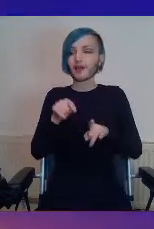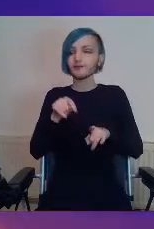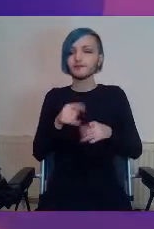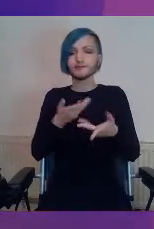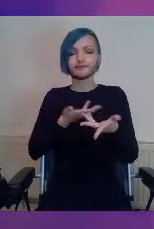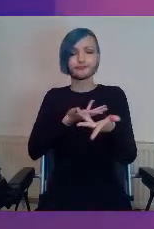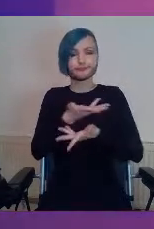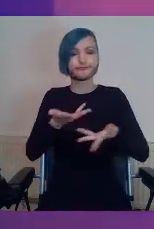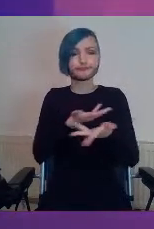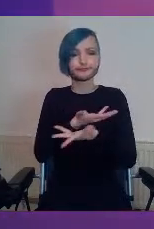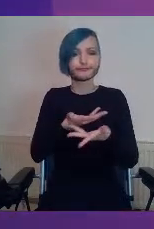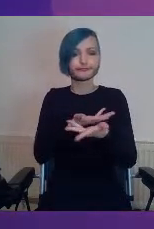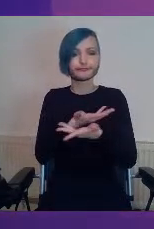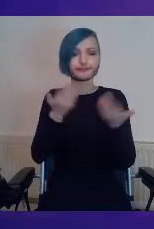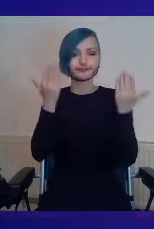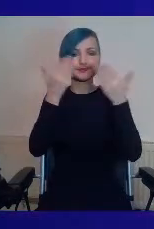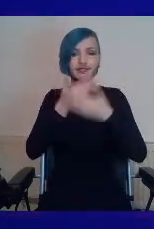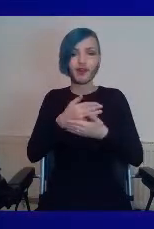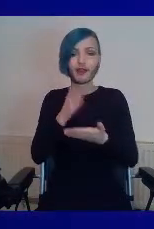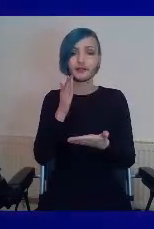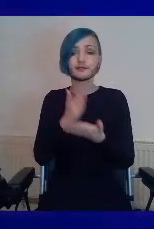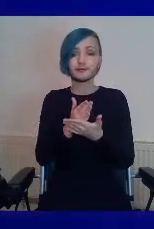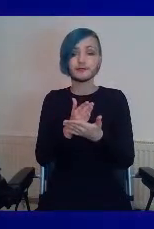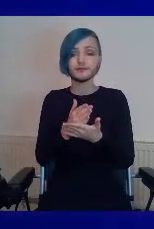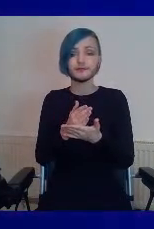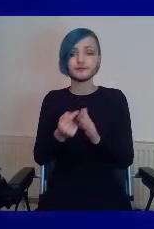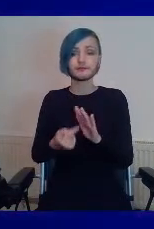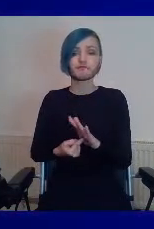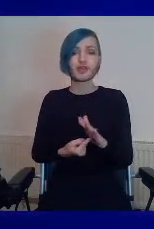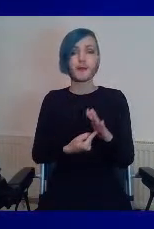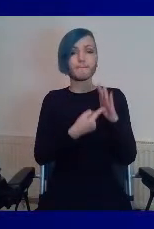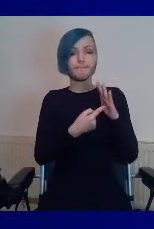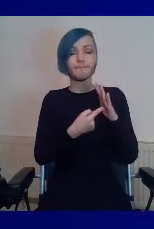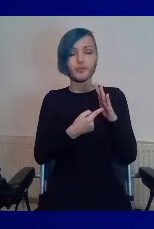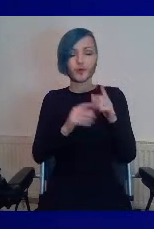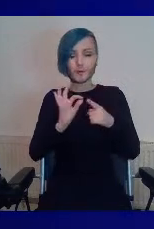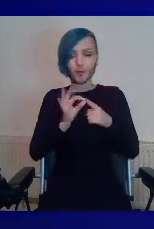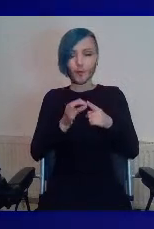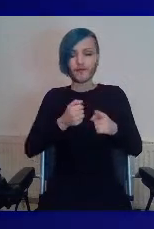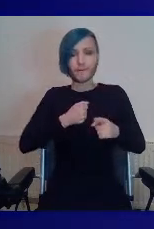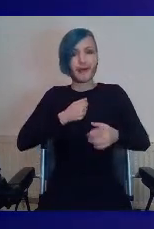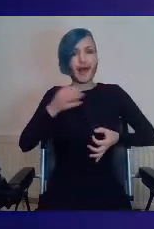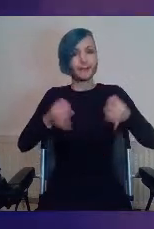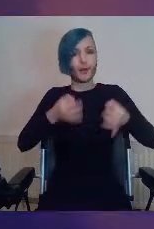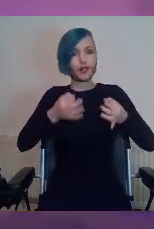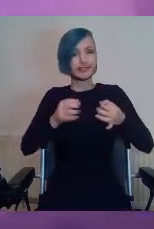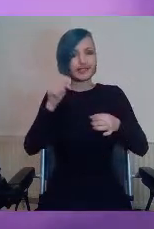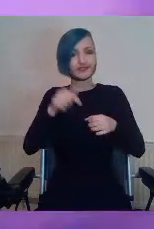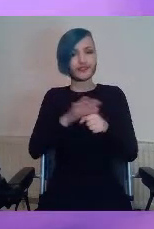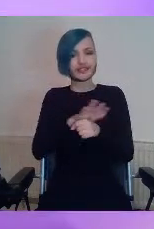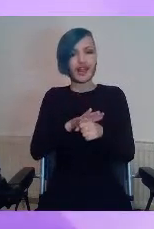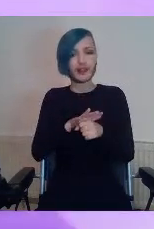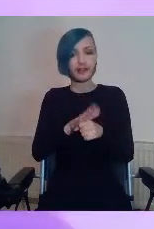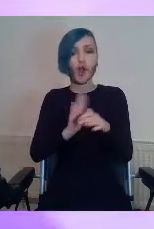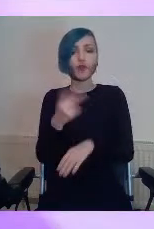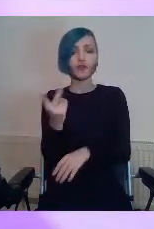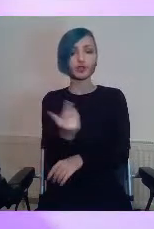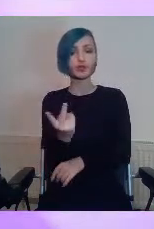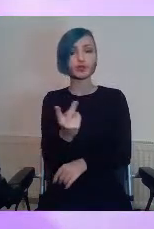us is going to be one of the defining moments in my politics around this area, and it's because of you two. You two have